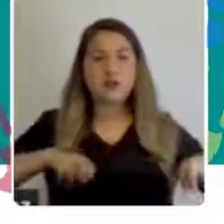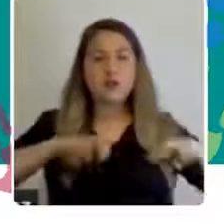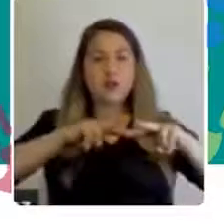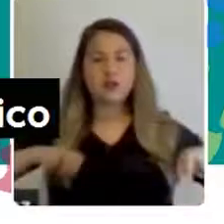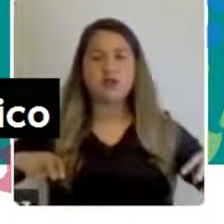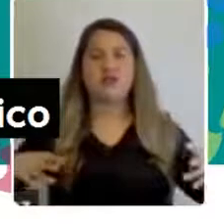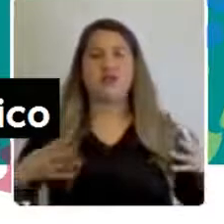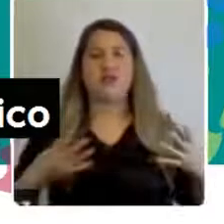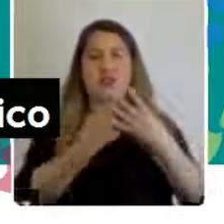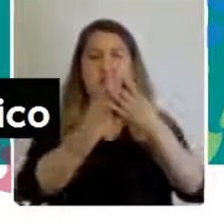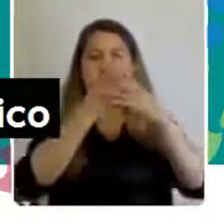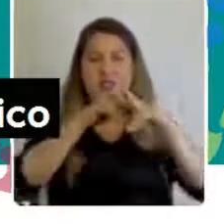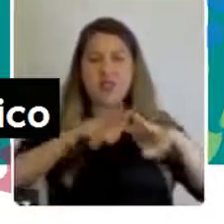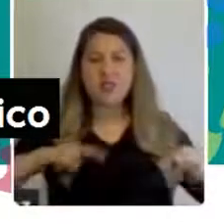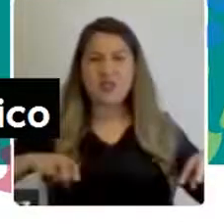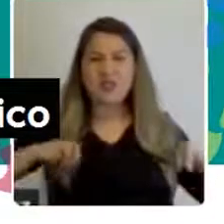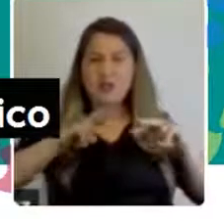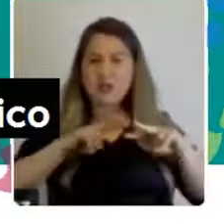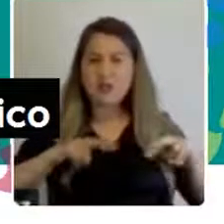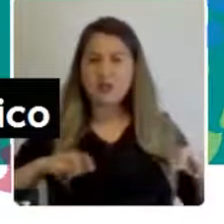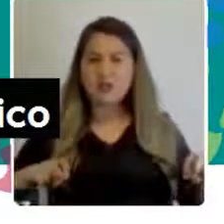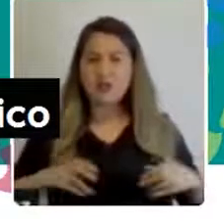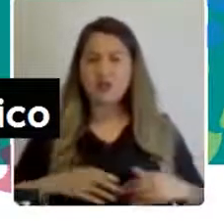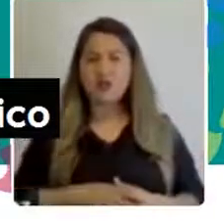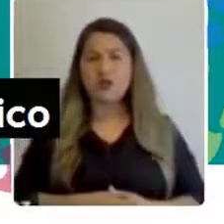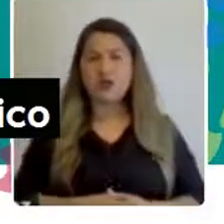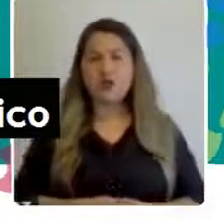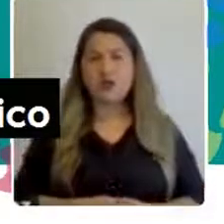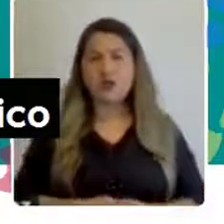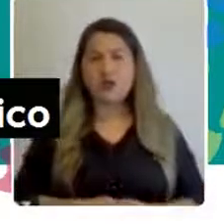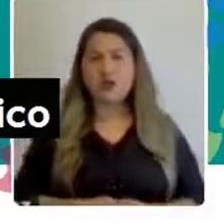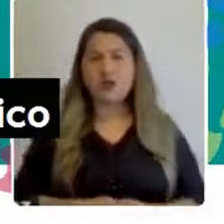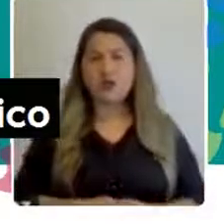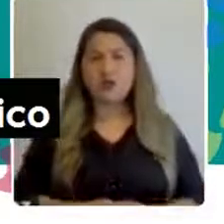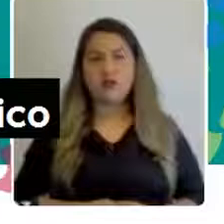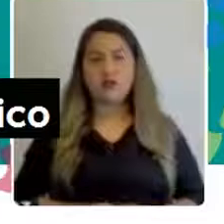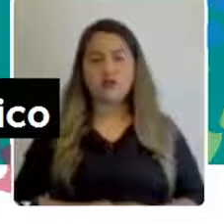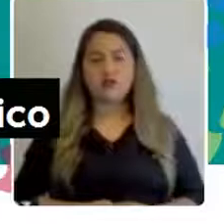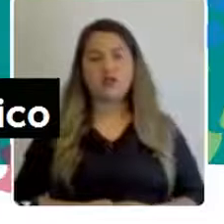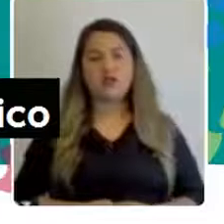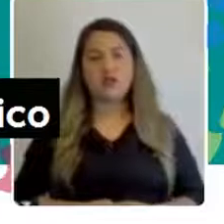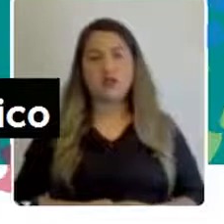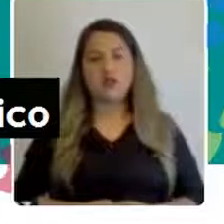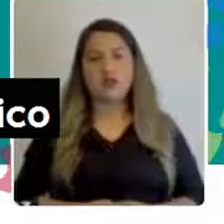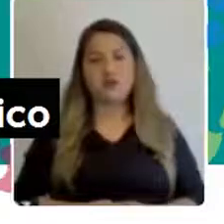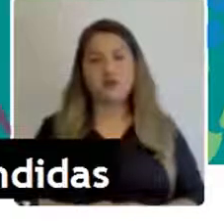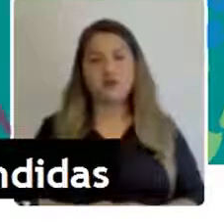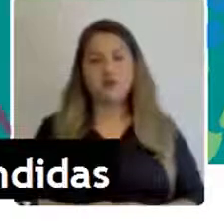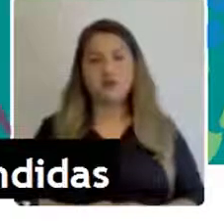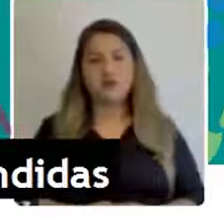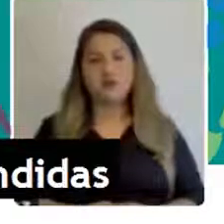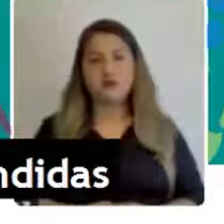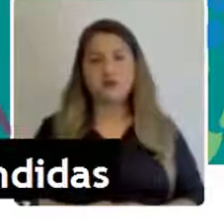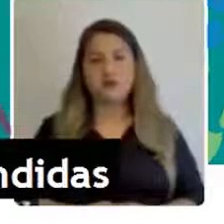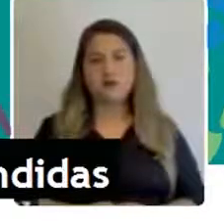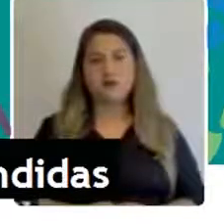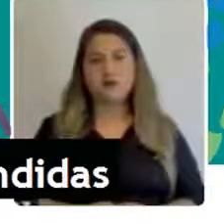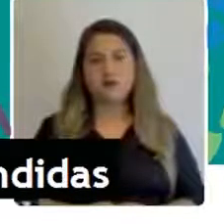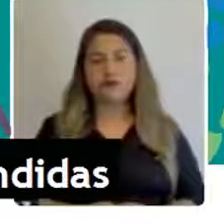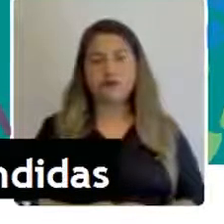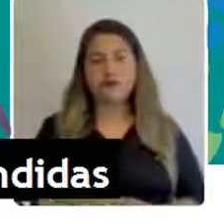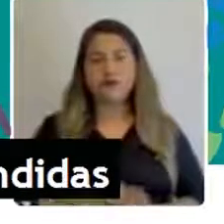clinicians. We also want to spend a lot of time talking about diagnosis and genomic advances, the